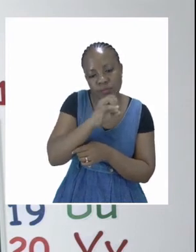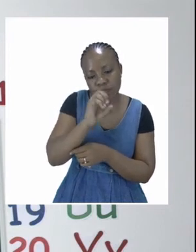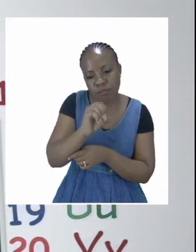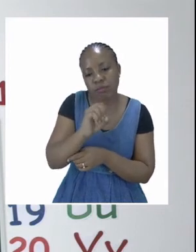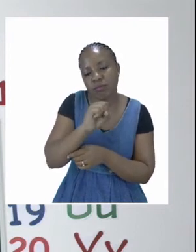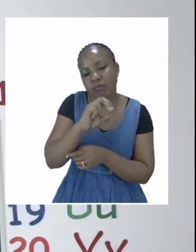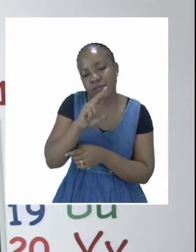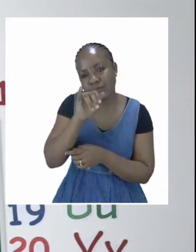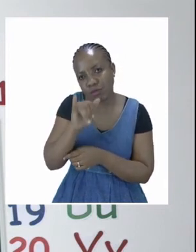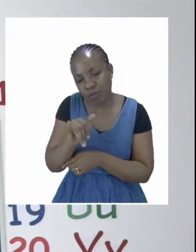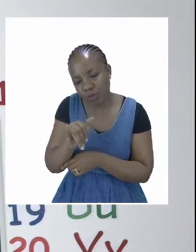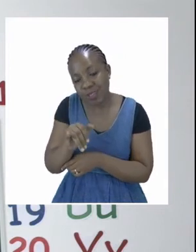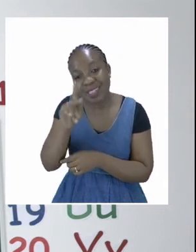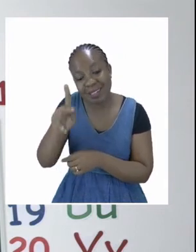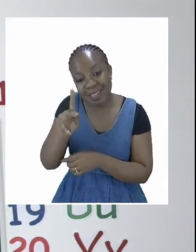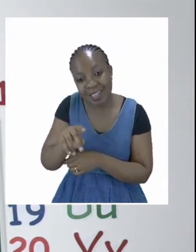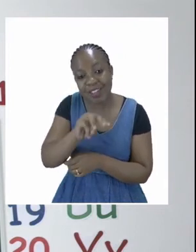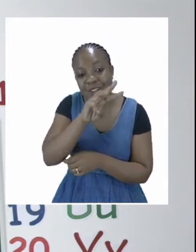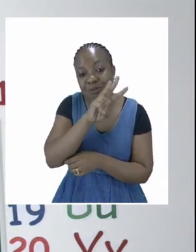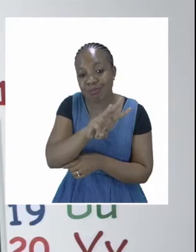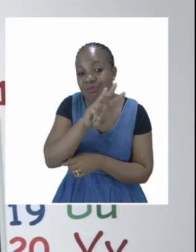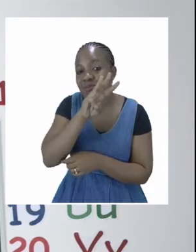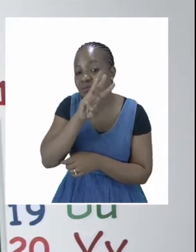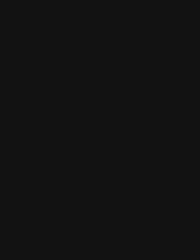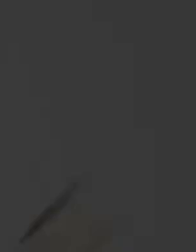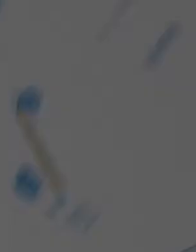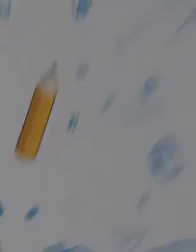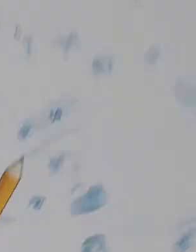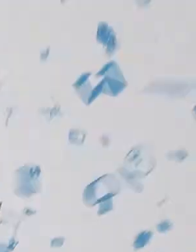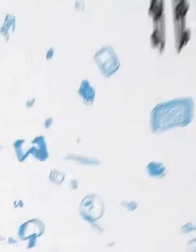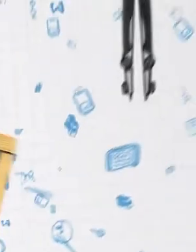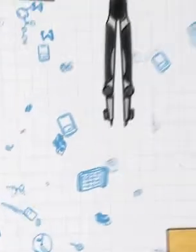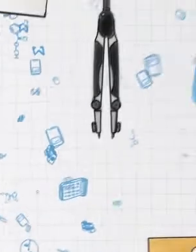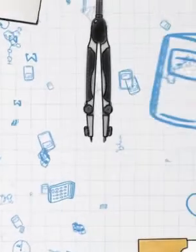our website, Zoshi Online.